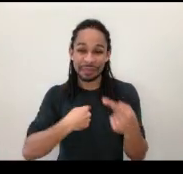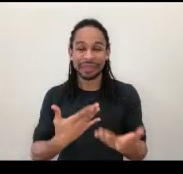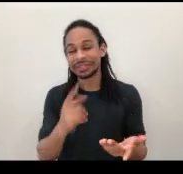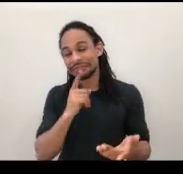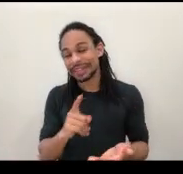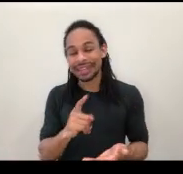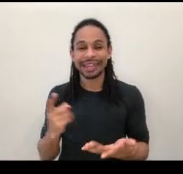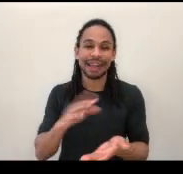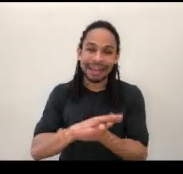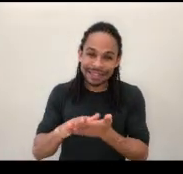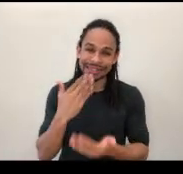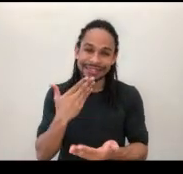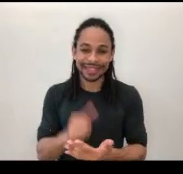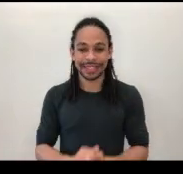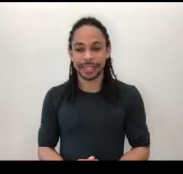so nice.